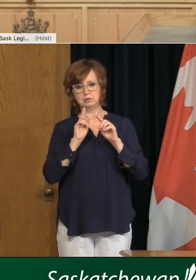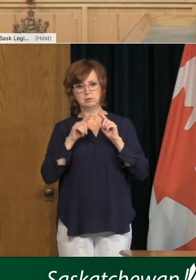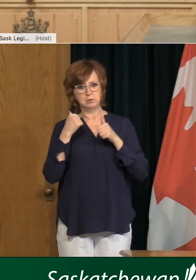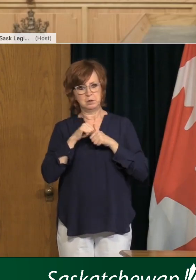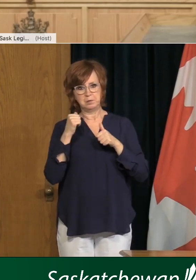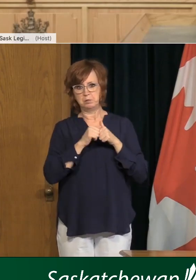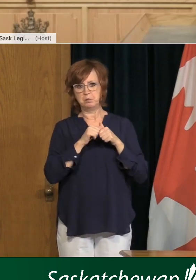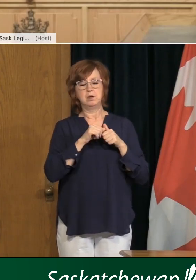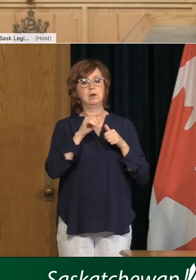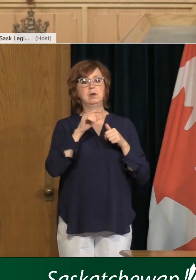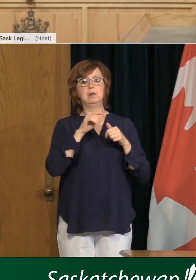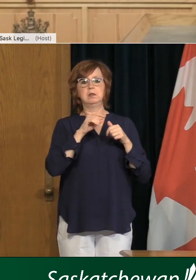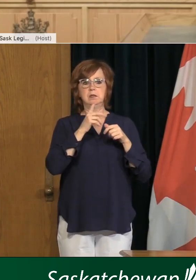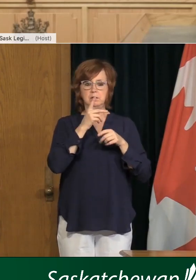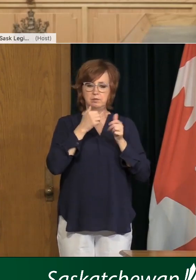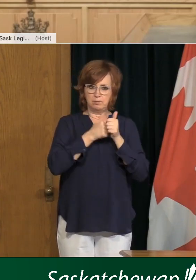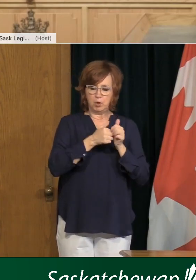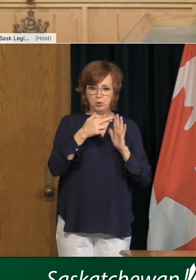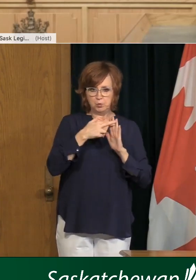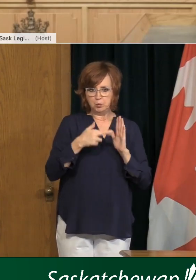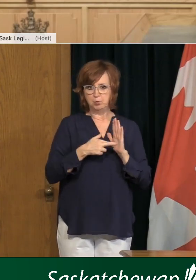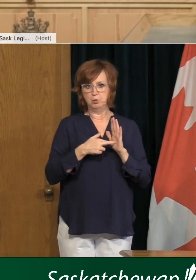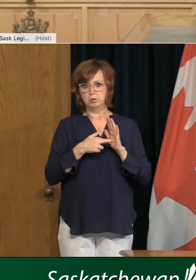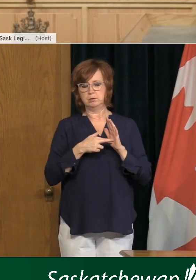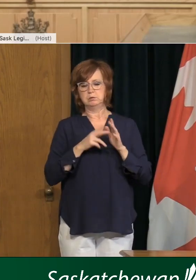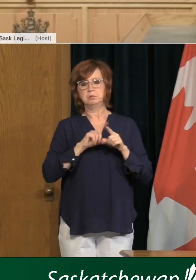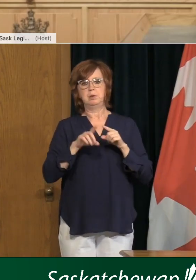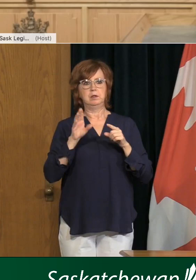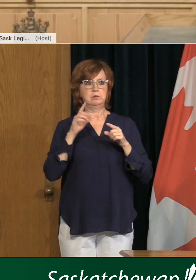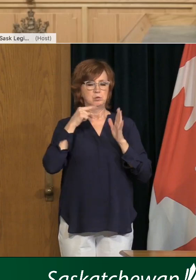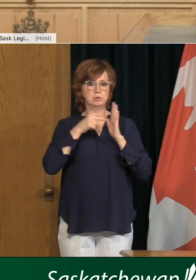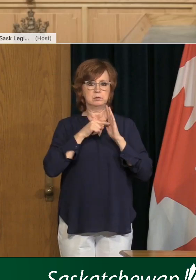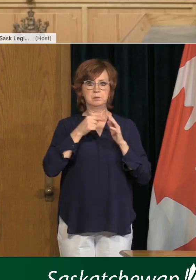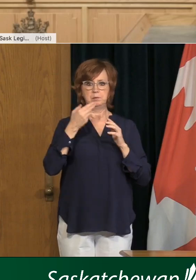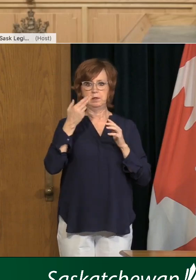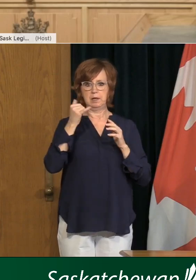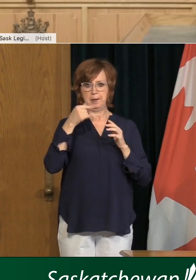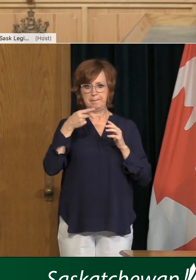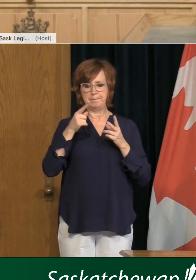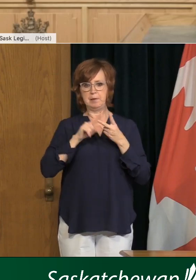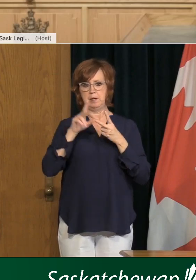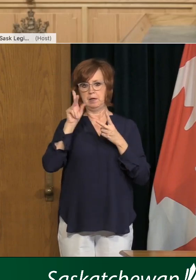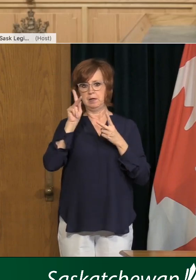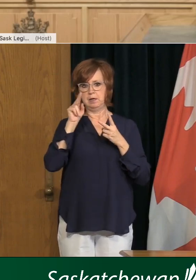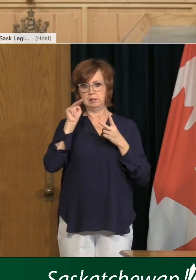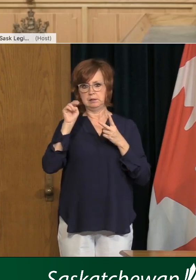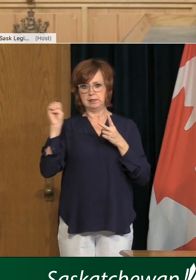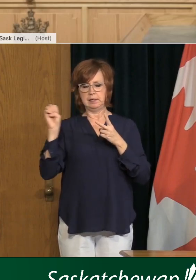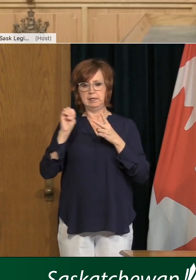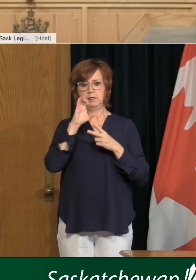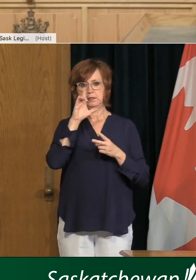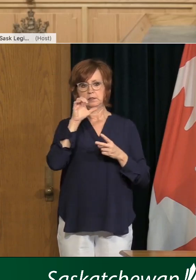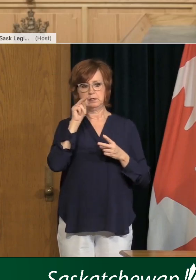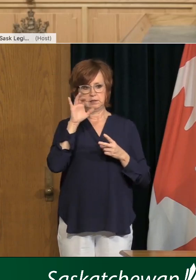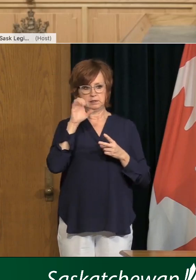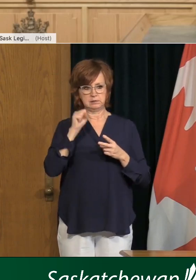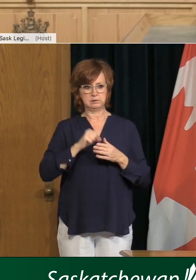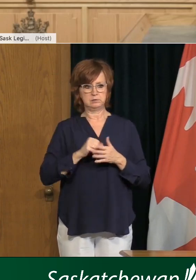surgeries and the reopening of services such as the hip and knee outpatient clinics. Next slide, please.